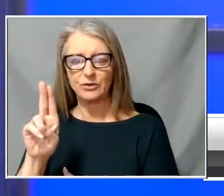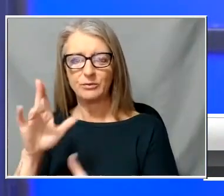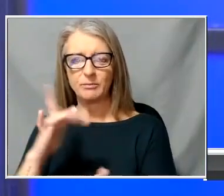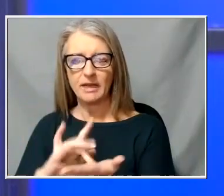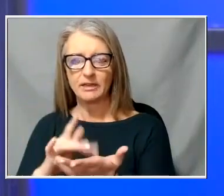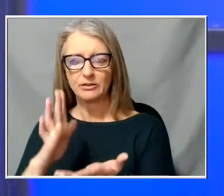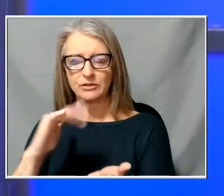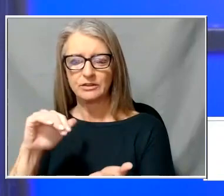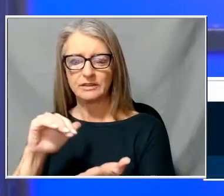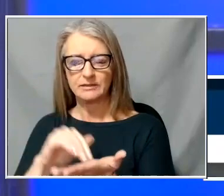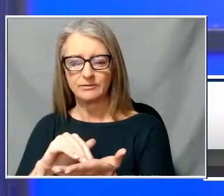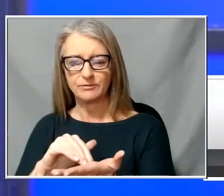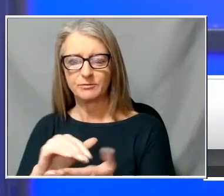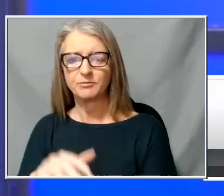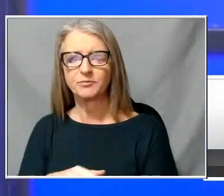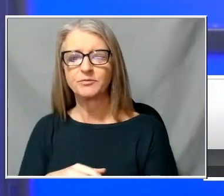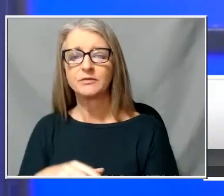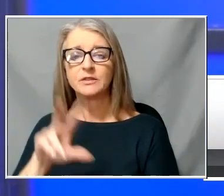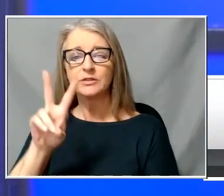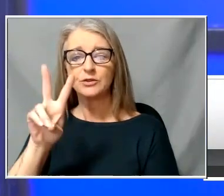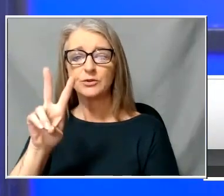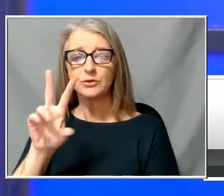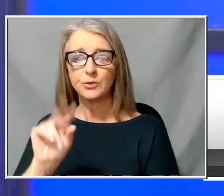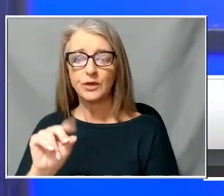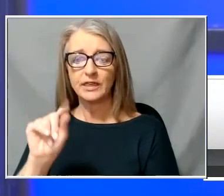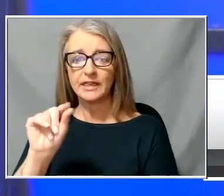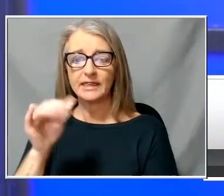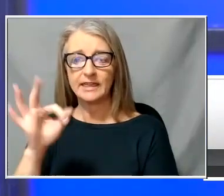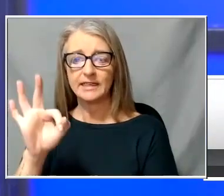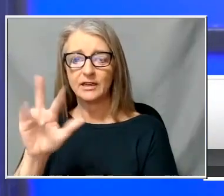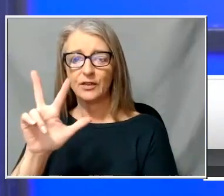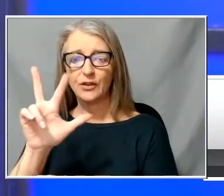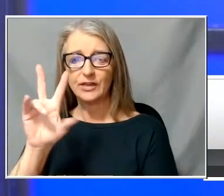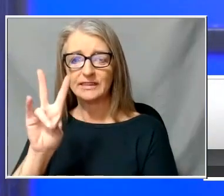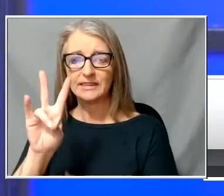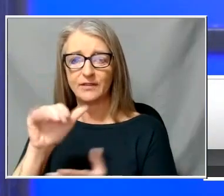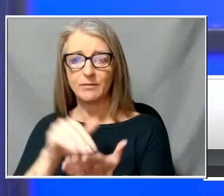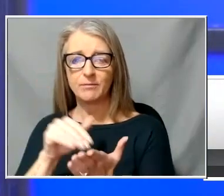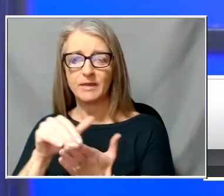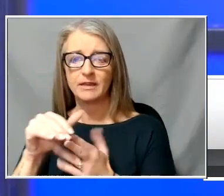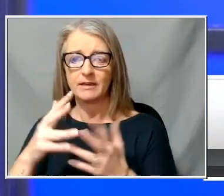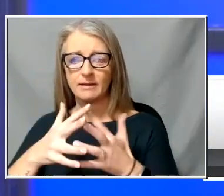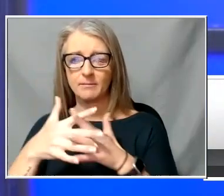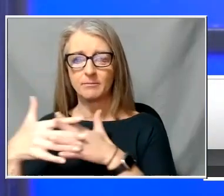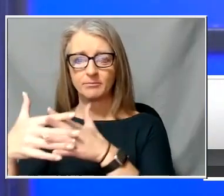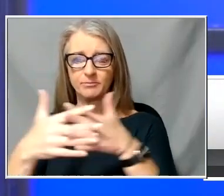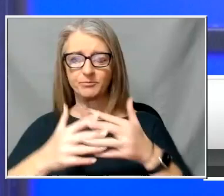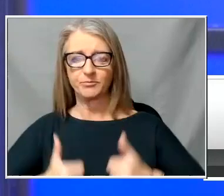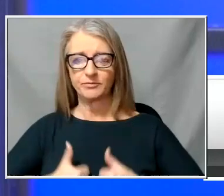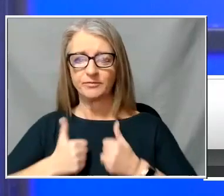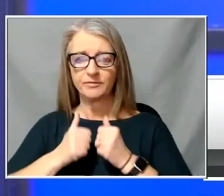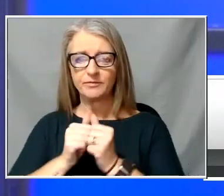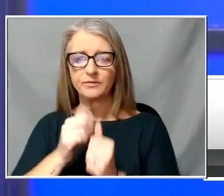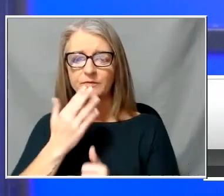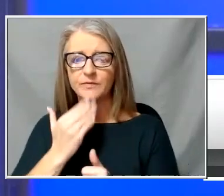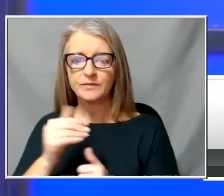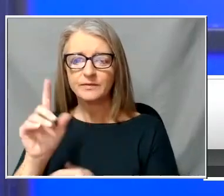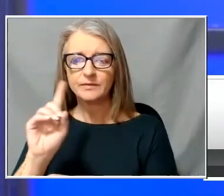Broadcast Studio. In 2019, more than 37 million Americans were living with diabetes. That is a